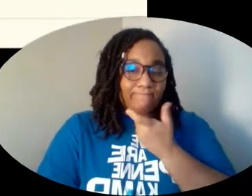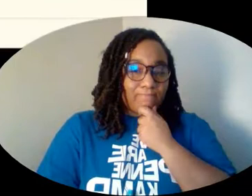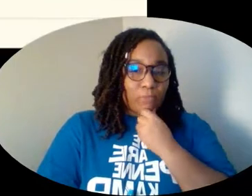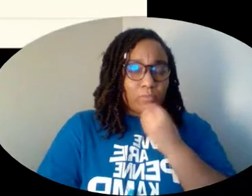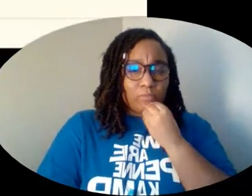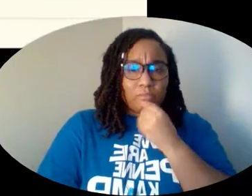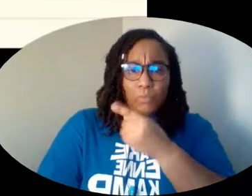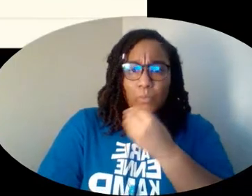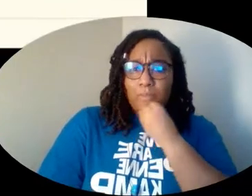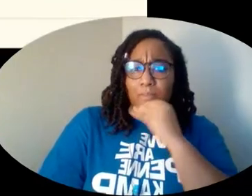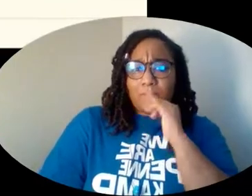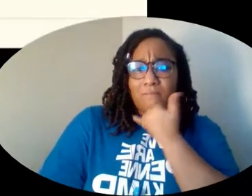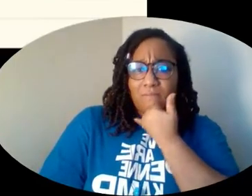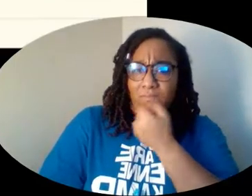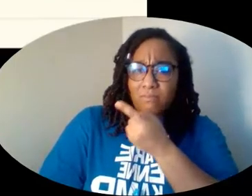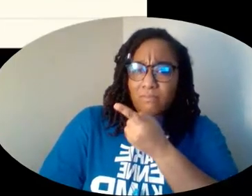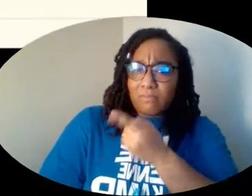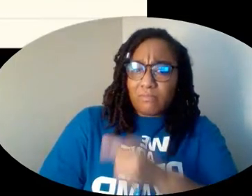You ate it by accident?